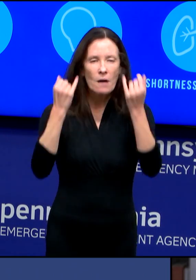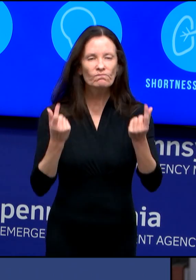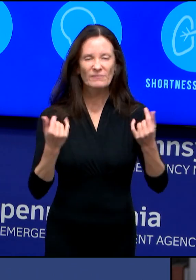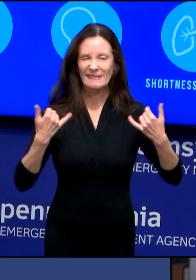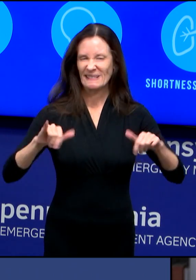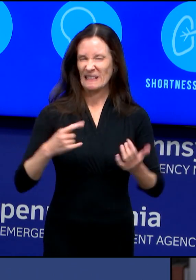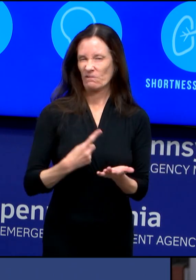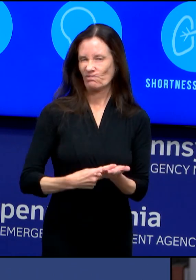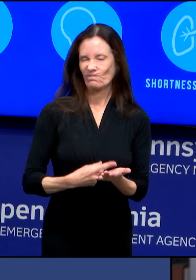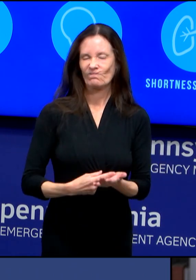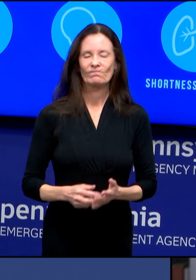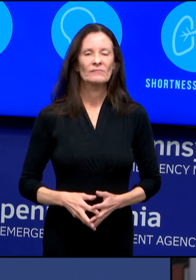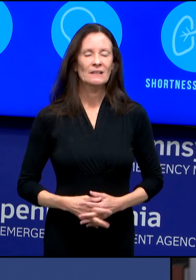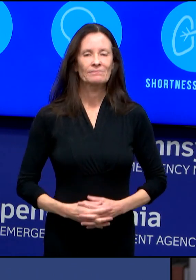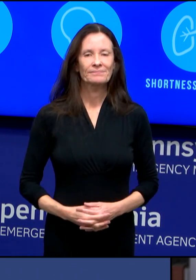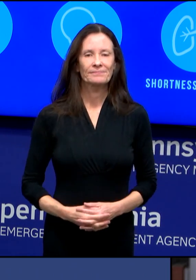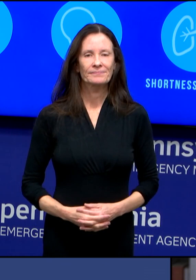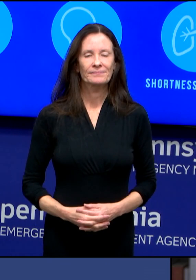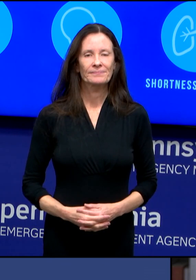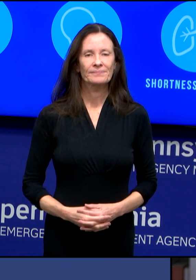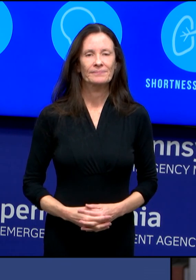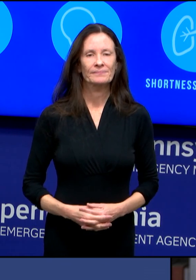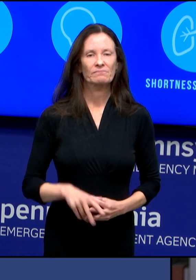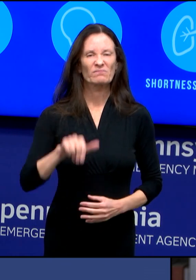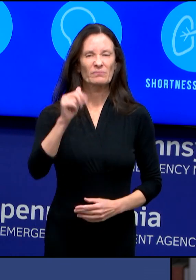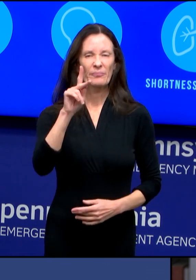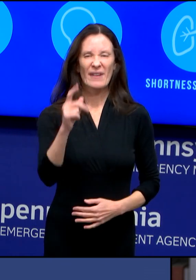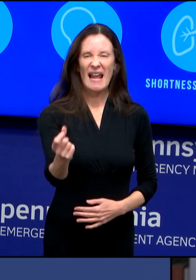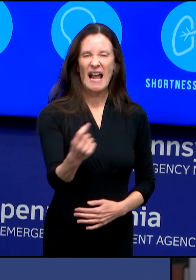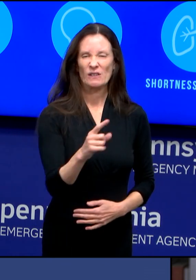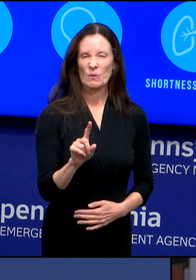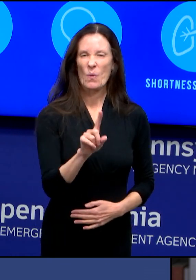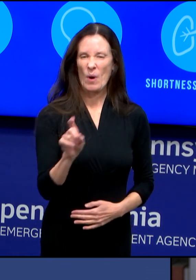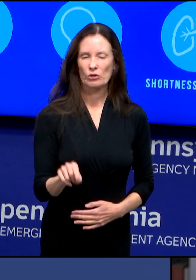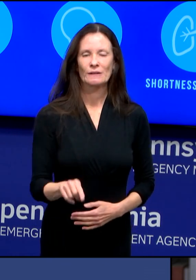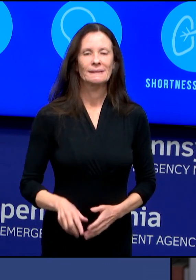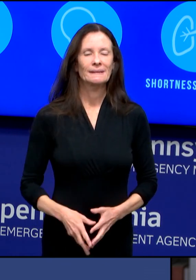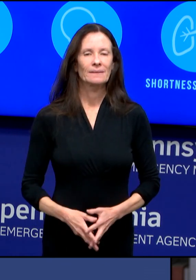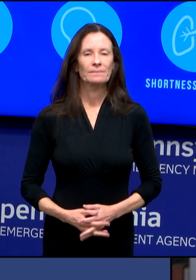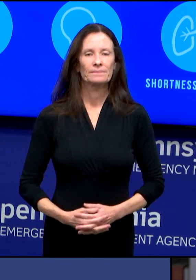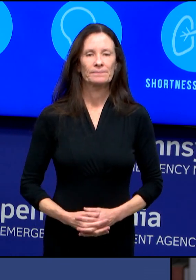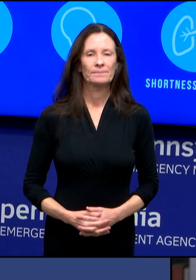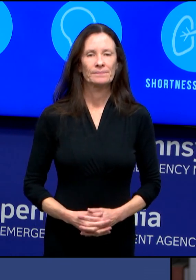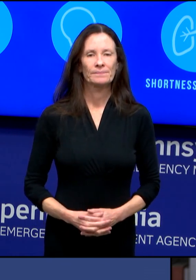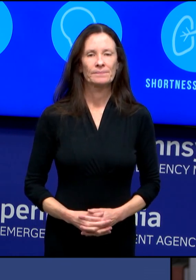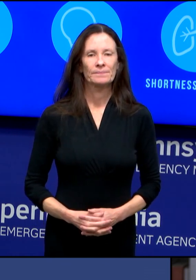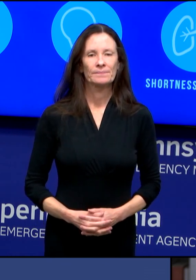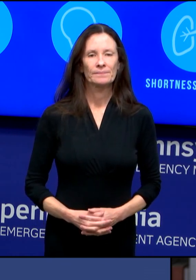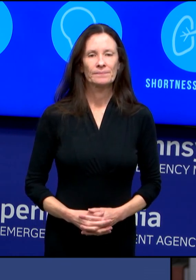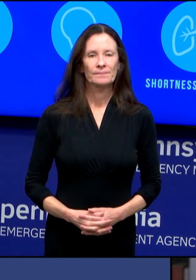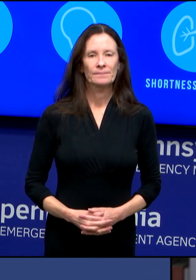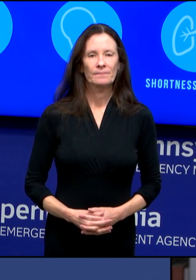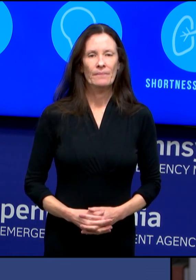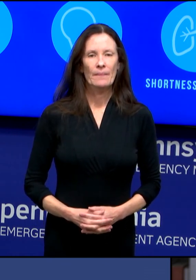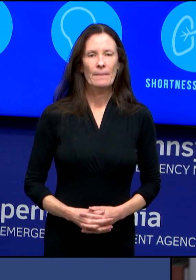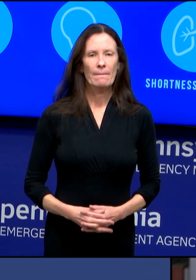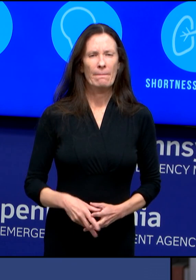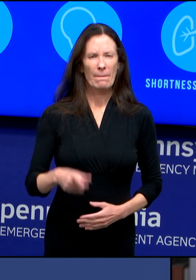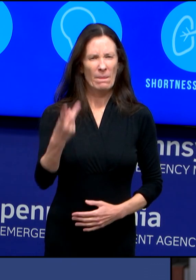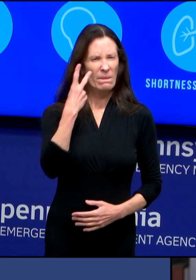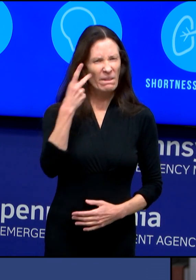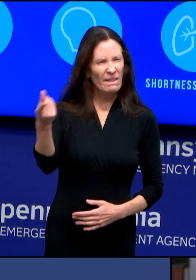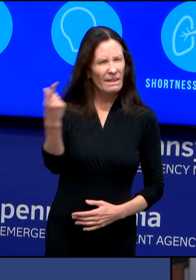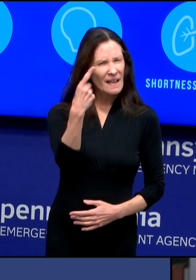ABC 27 has saying that they've heard PennDOT is recalling workers to their jobs at the PennDOT building near Shipoke. Workers are concerned